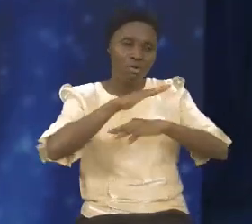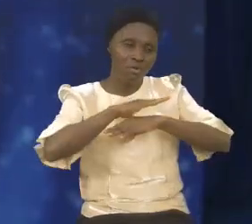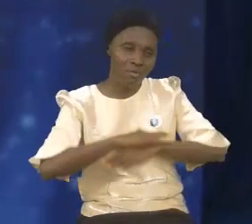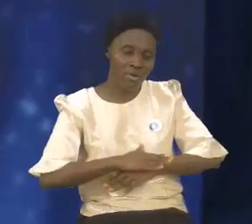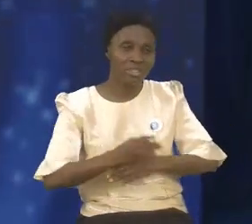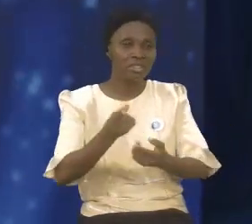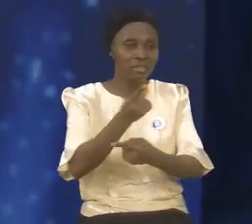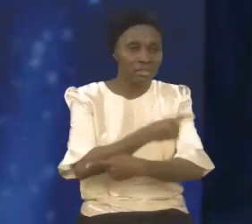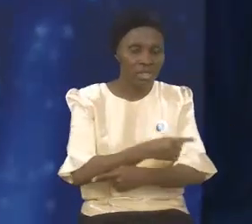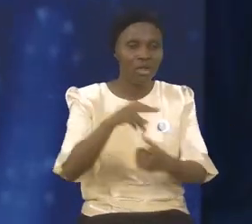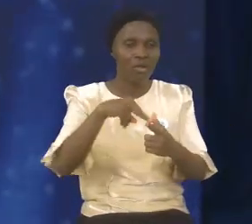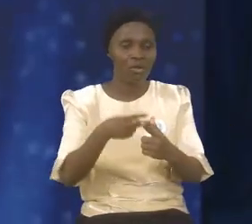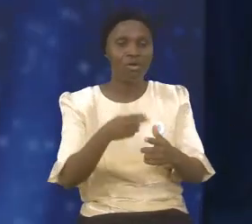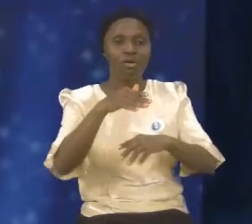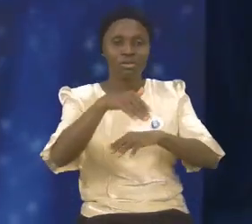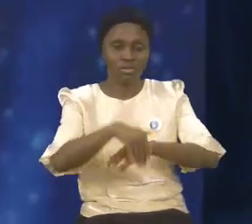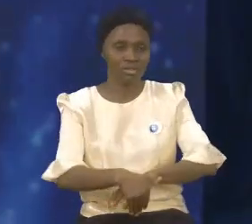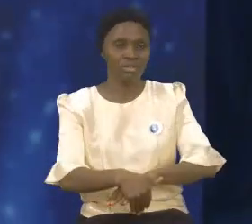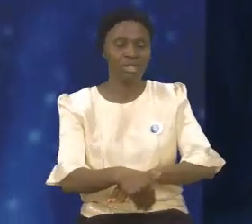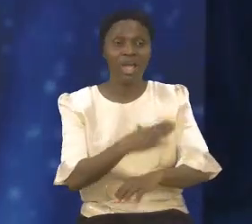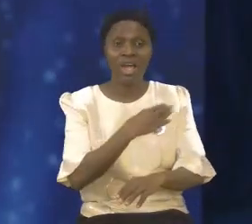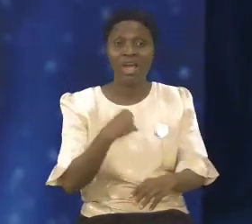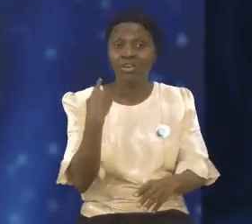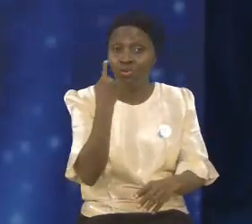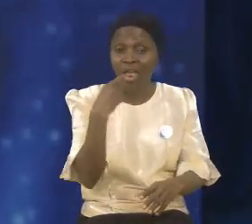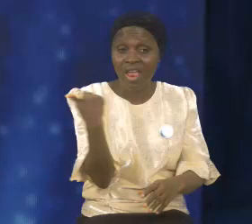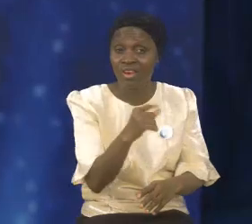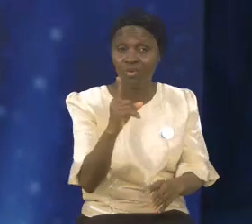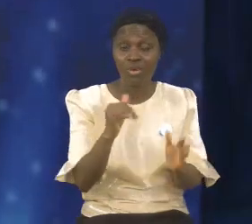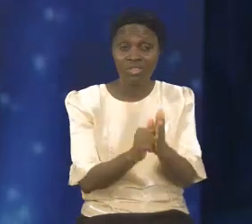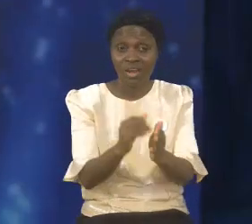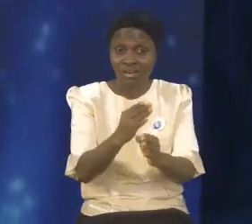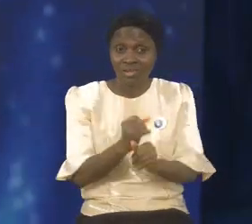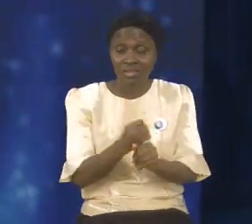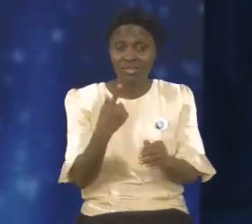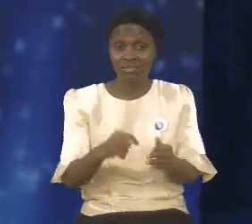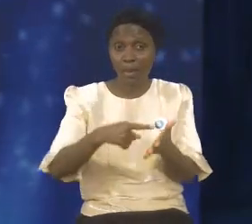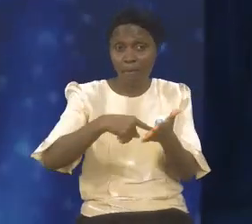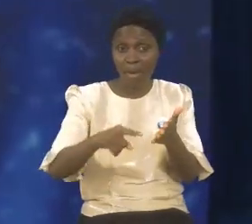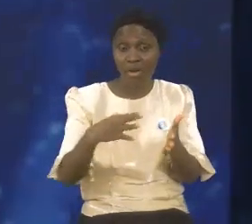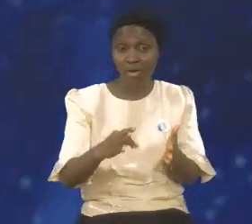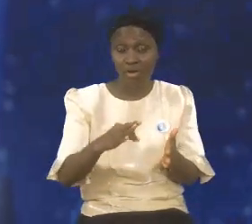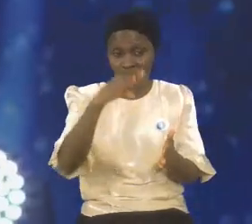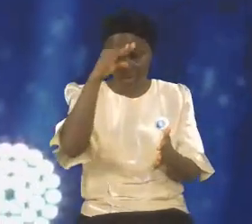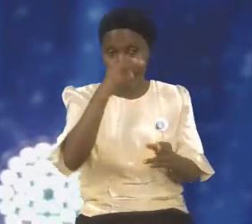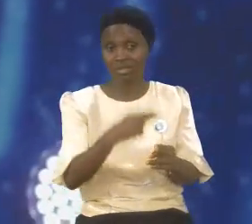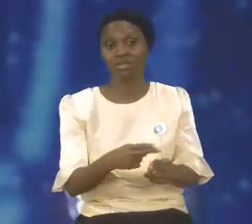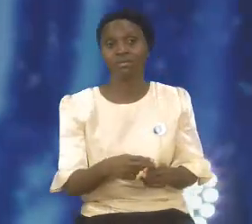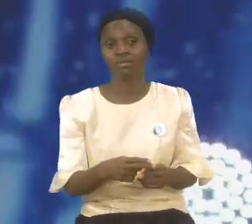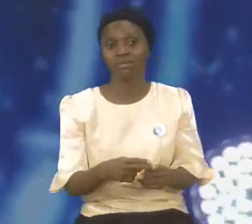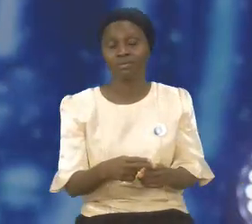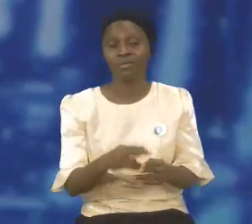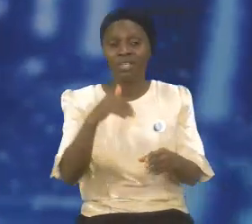and whosoever receiveth the mark of his name. We're looking at Isaiah